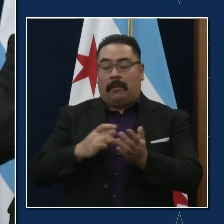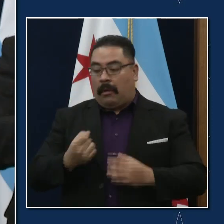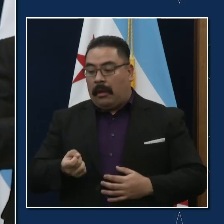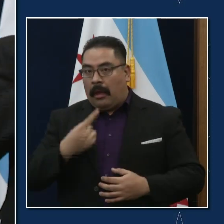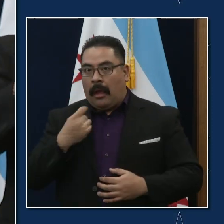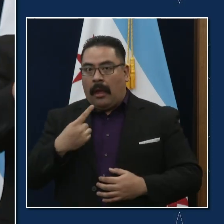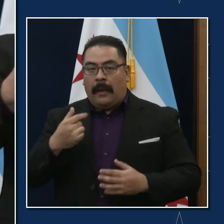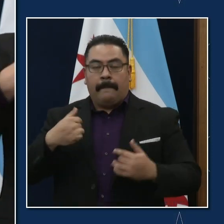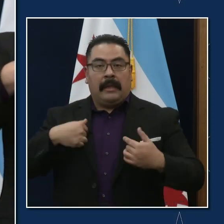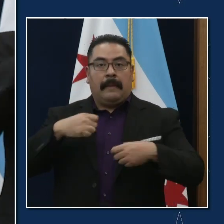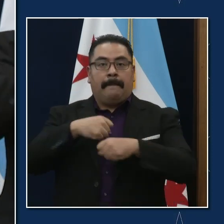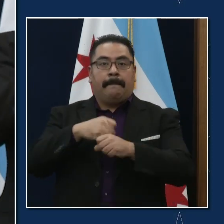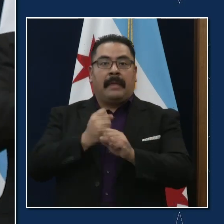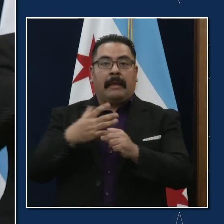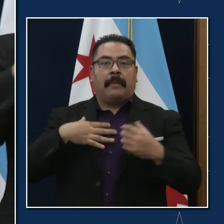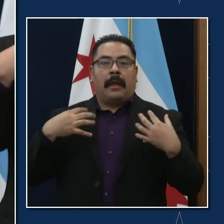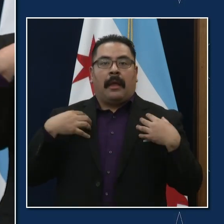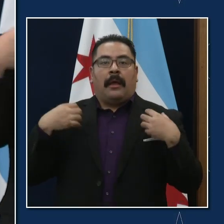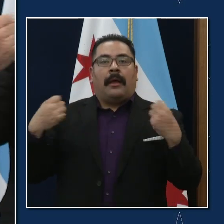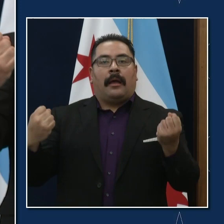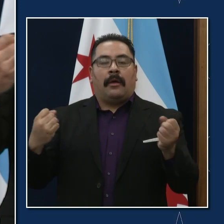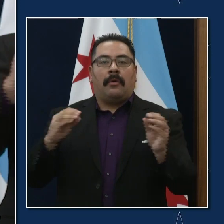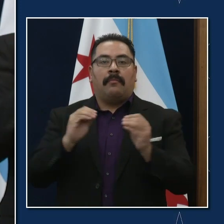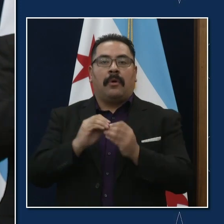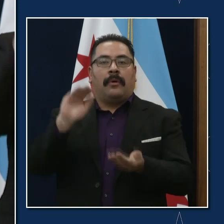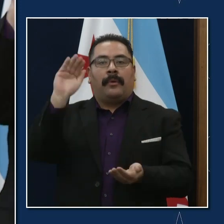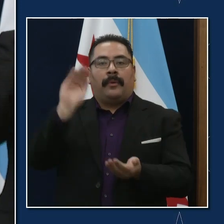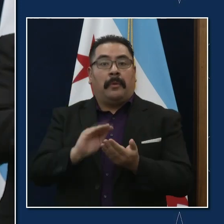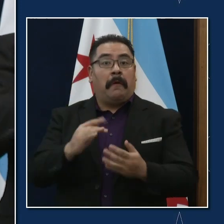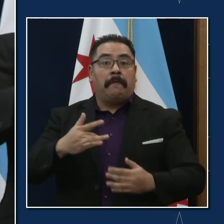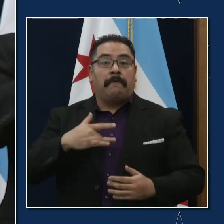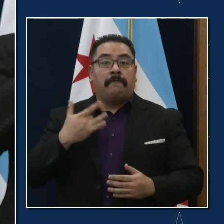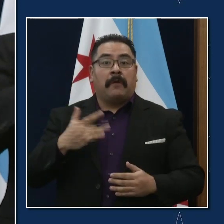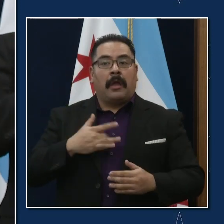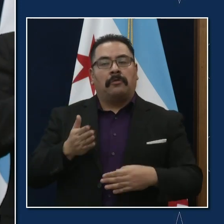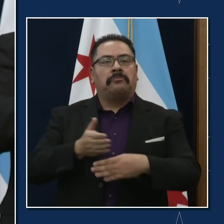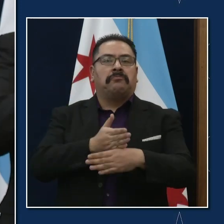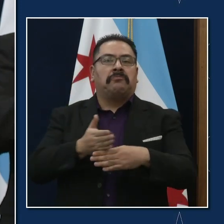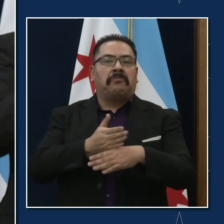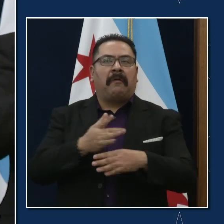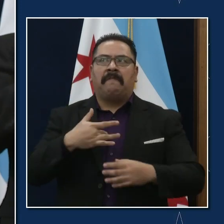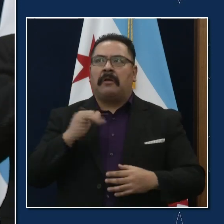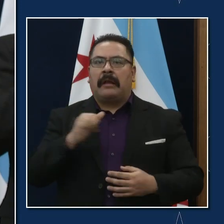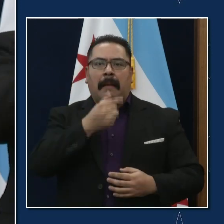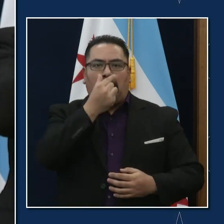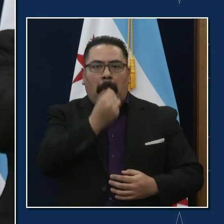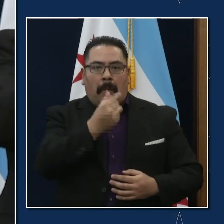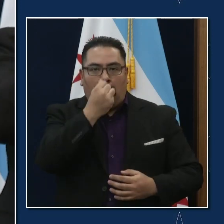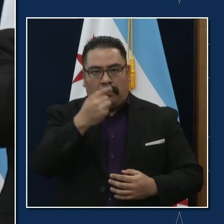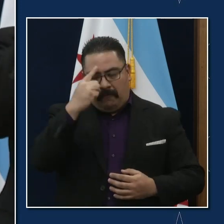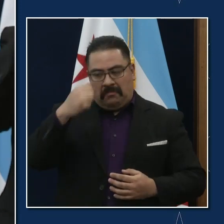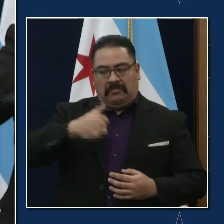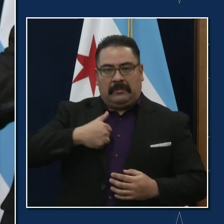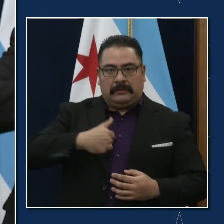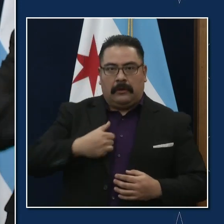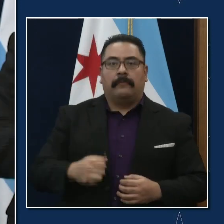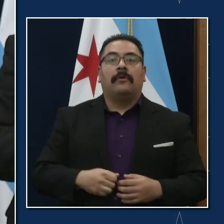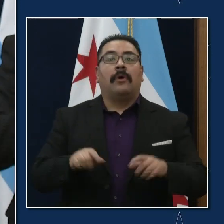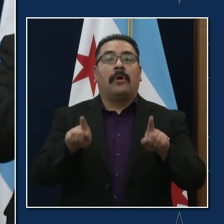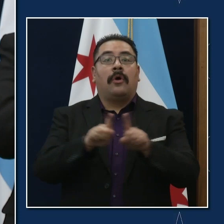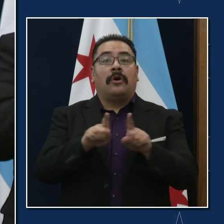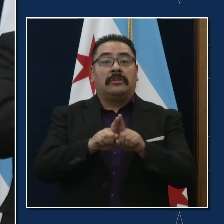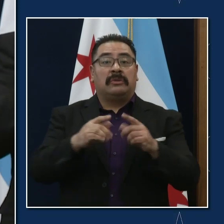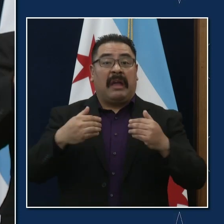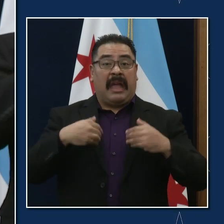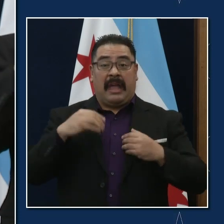my recovery. It was no more than just a mild cold symptom for me. We also run a